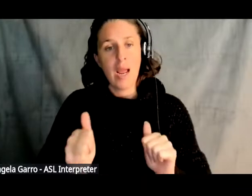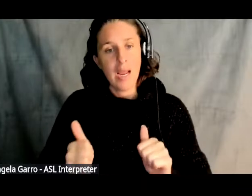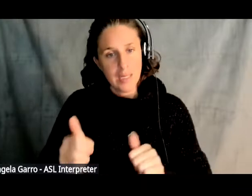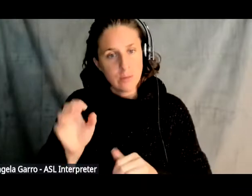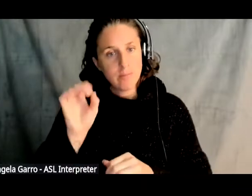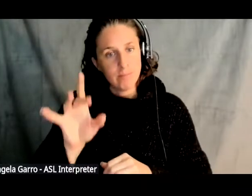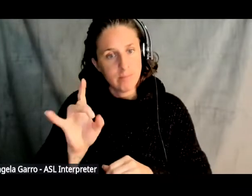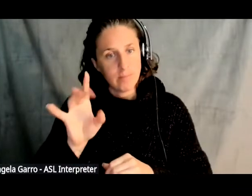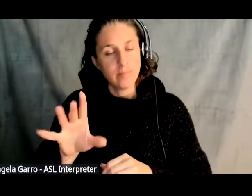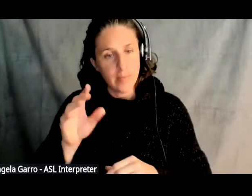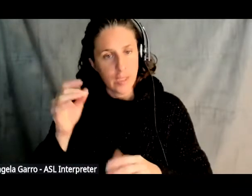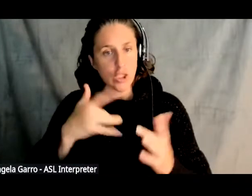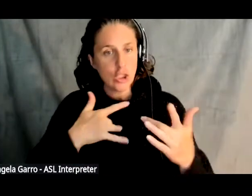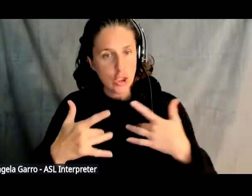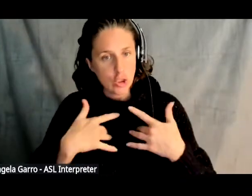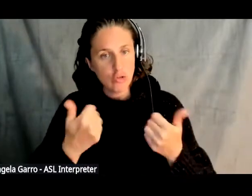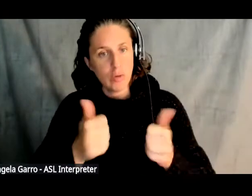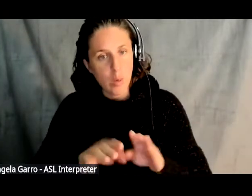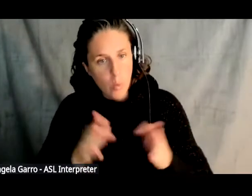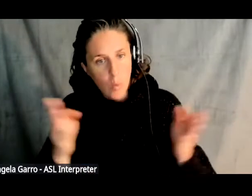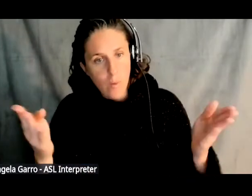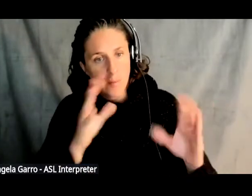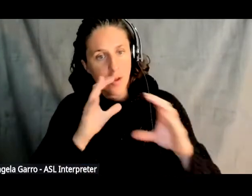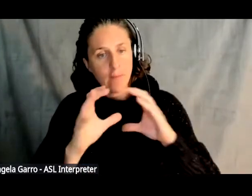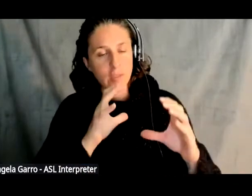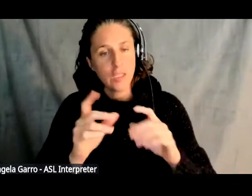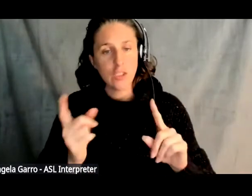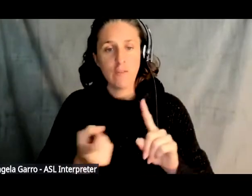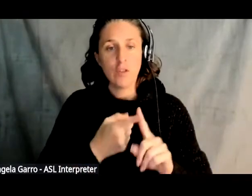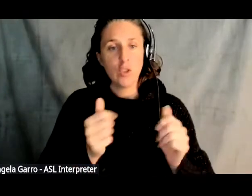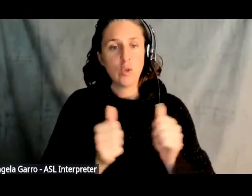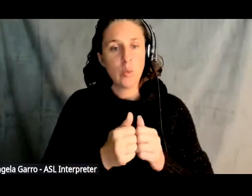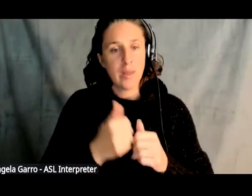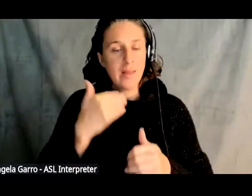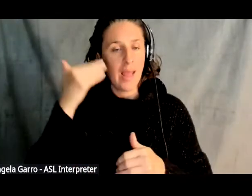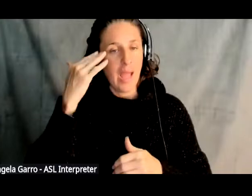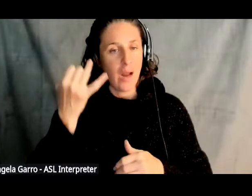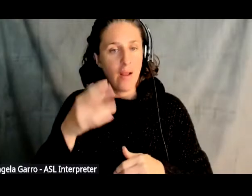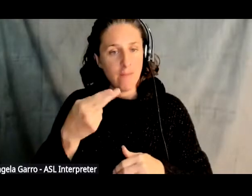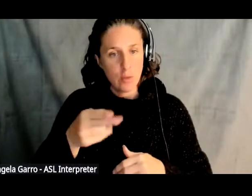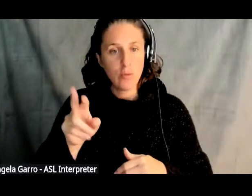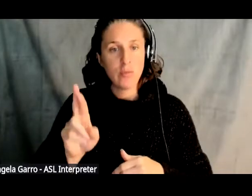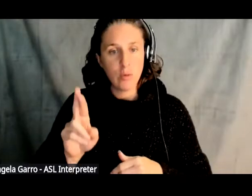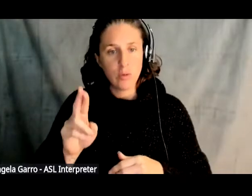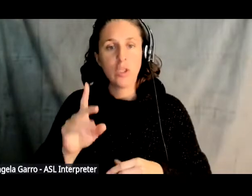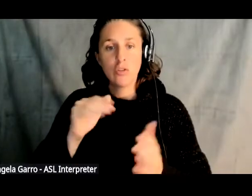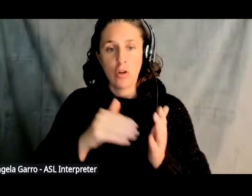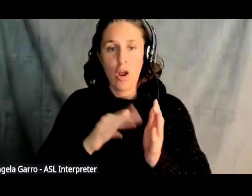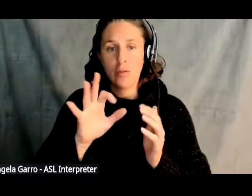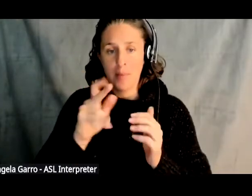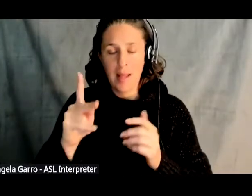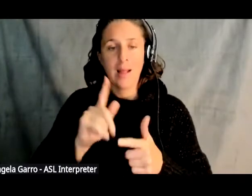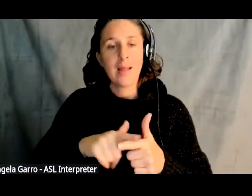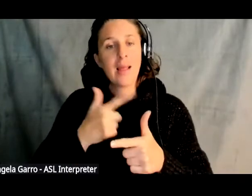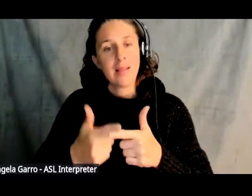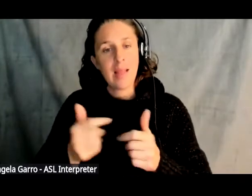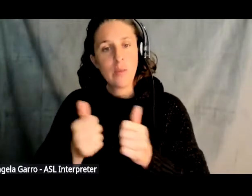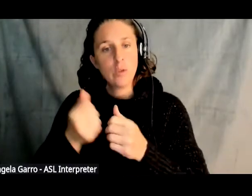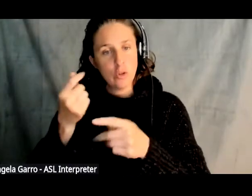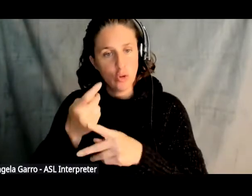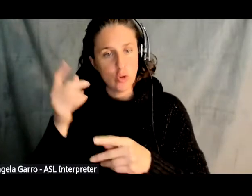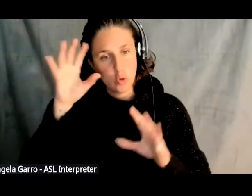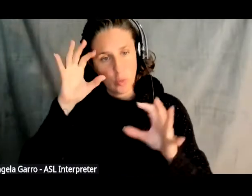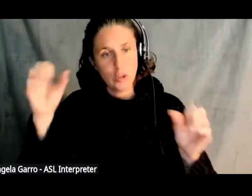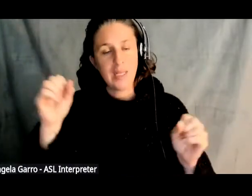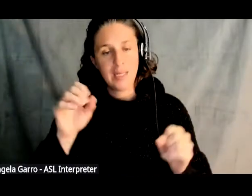concerns and open a conversation, first with the head of human resources, Dr. Black, then with the superintendent, Mr.